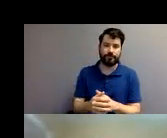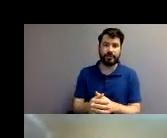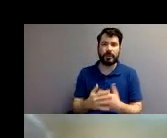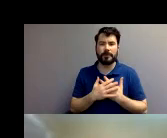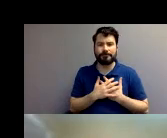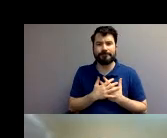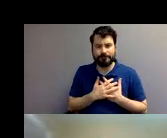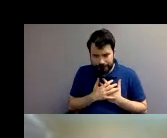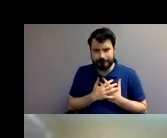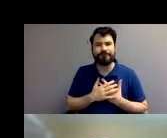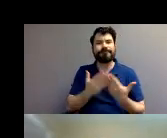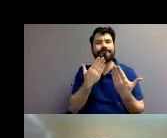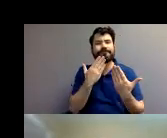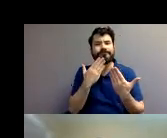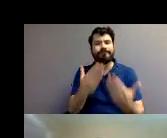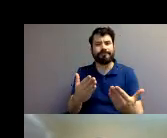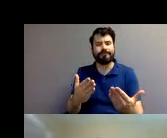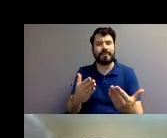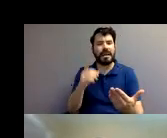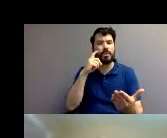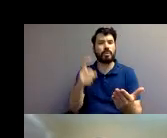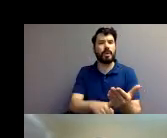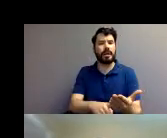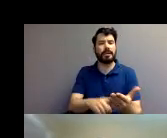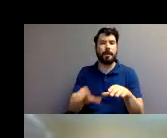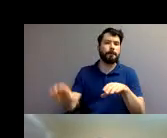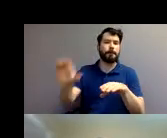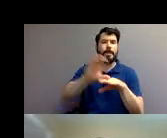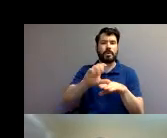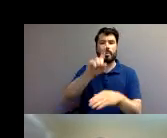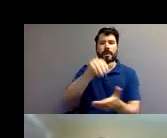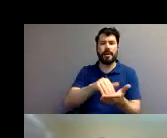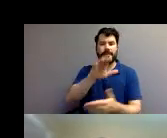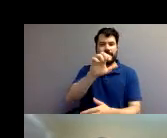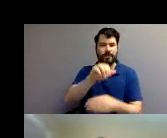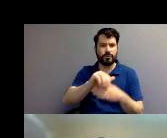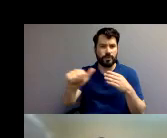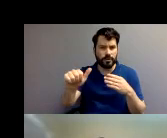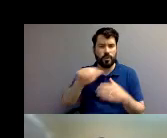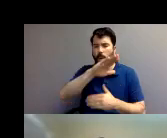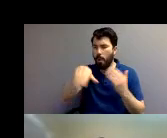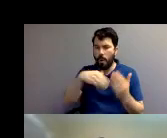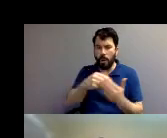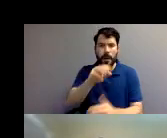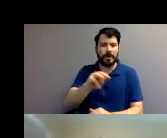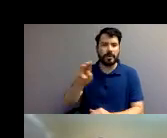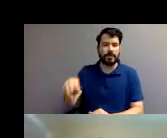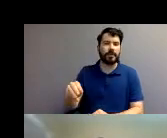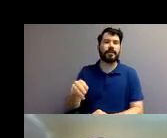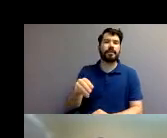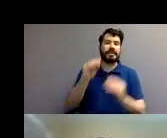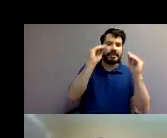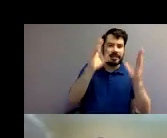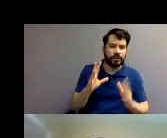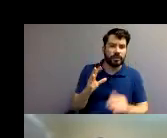that we offer a recognition bonus of $1,500 to all Michigan Medicine faculty, staff, and